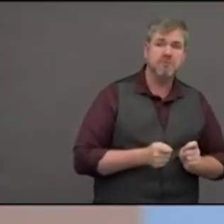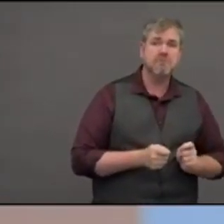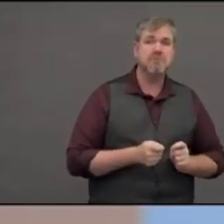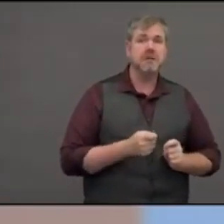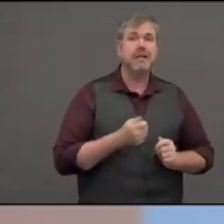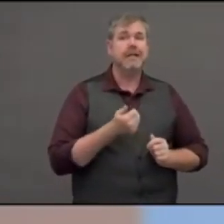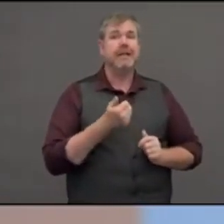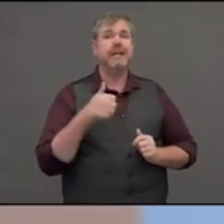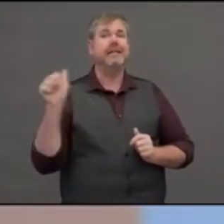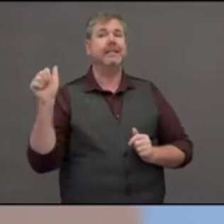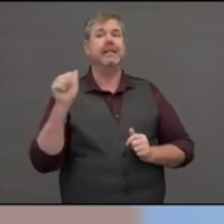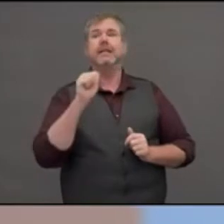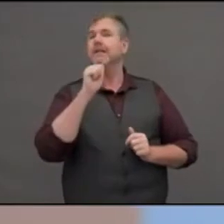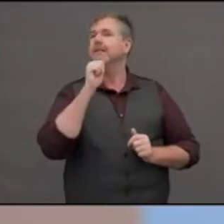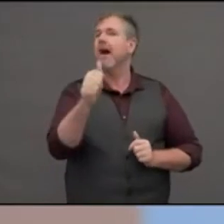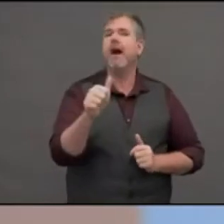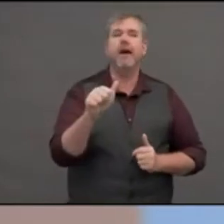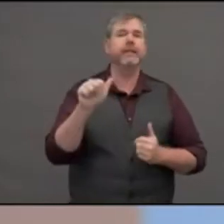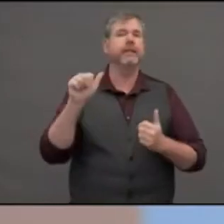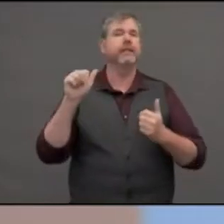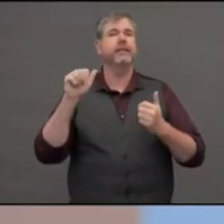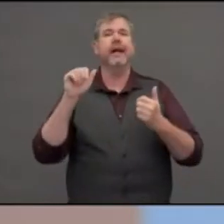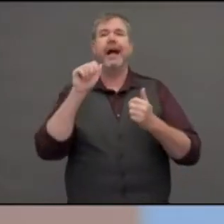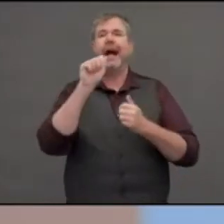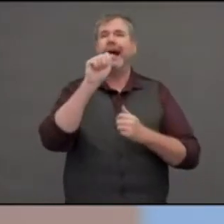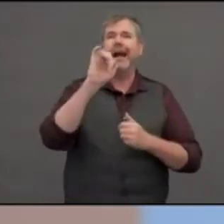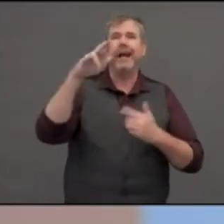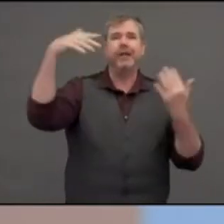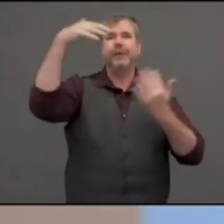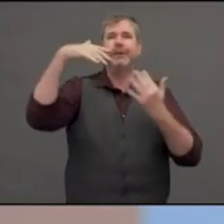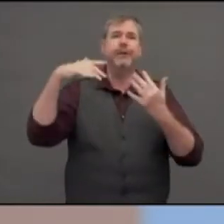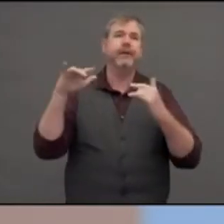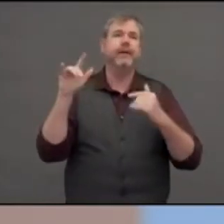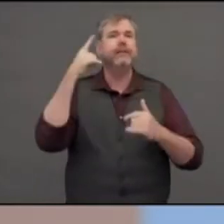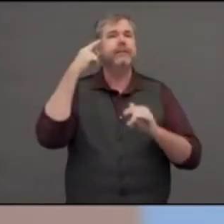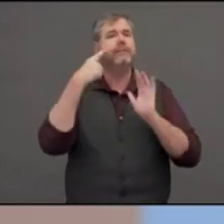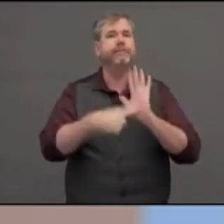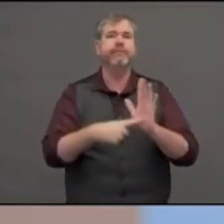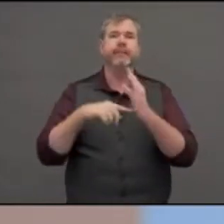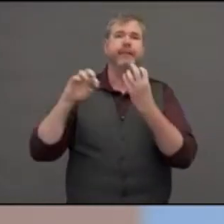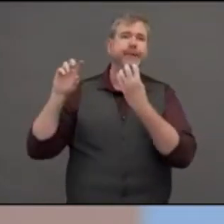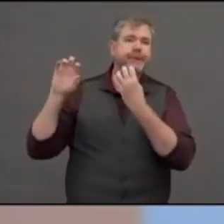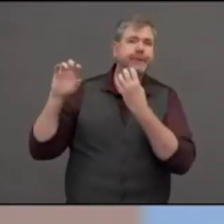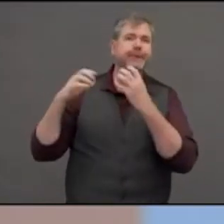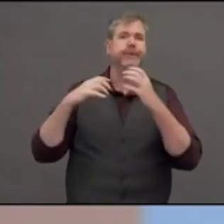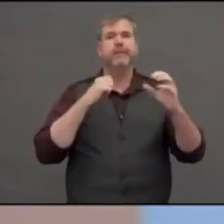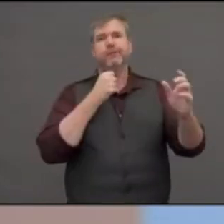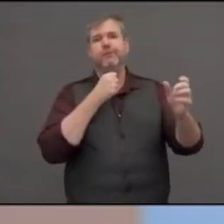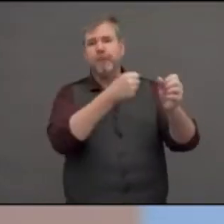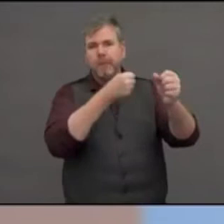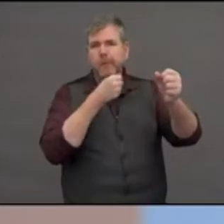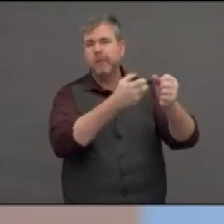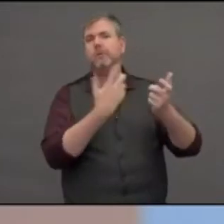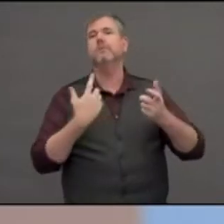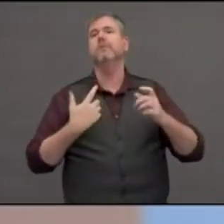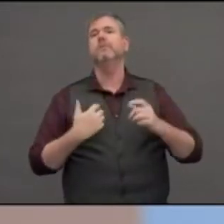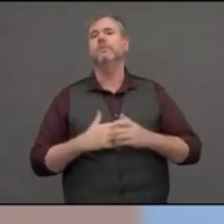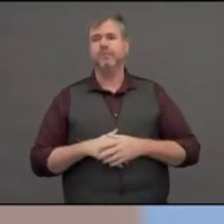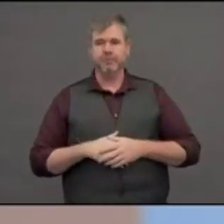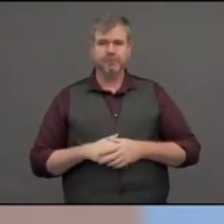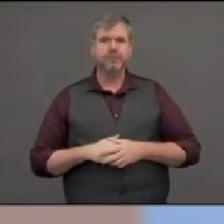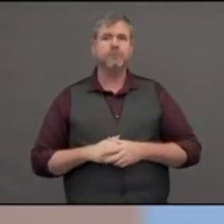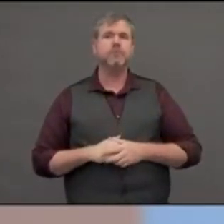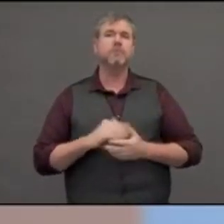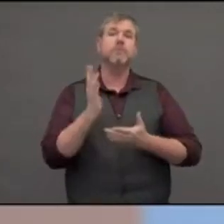are non-aerosol creating, they can do that and practice social distancing. I know some schools have explored having marching band